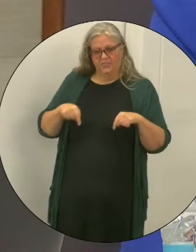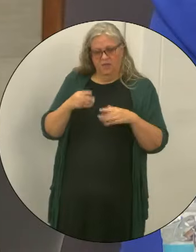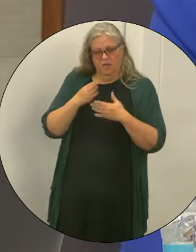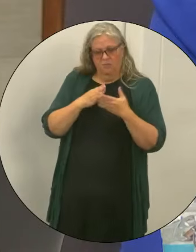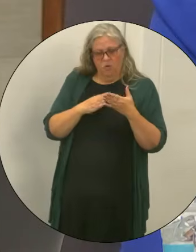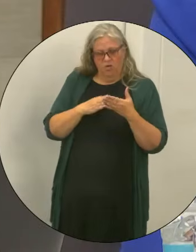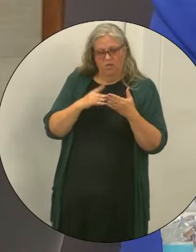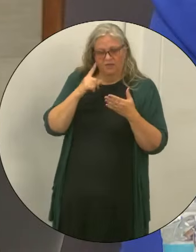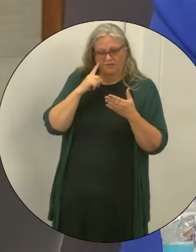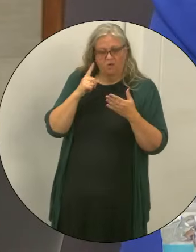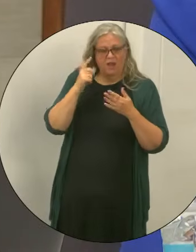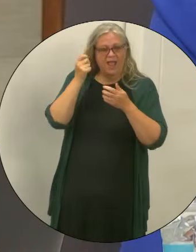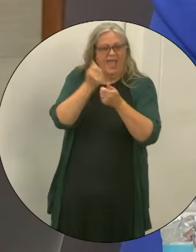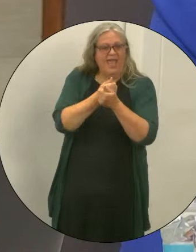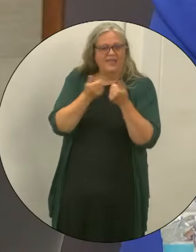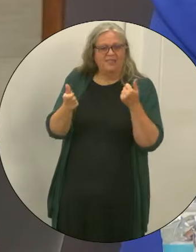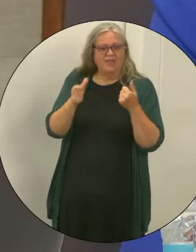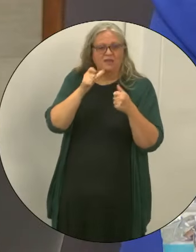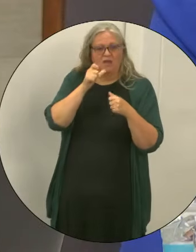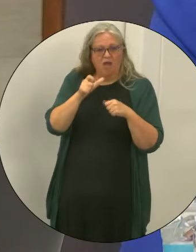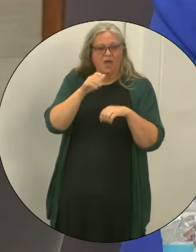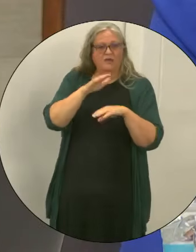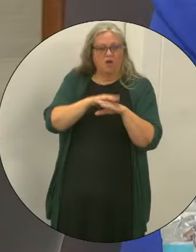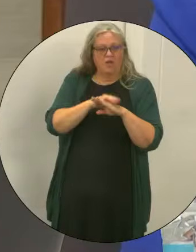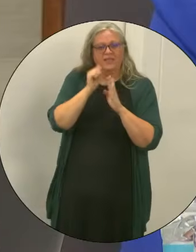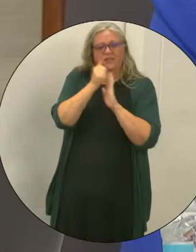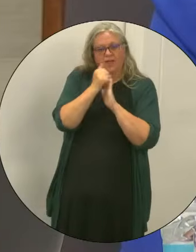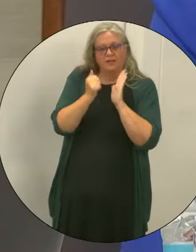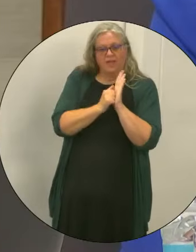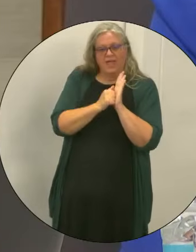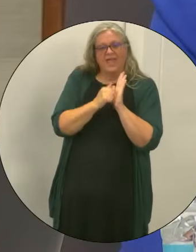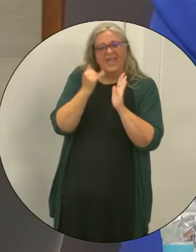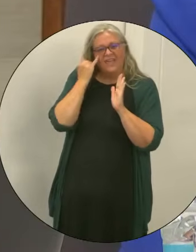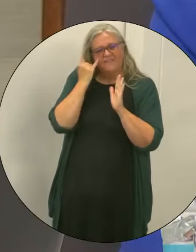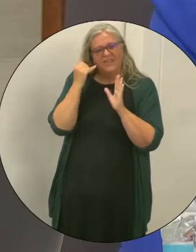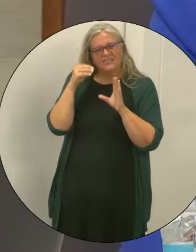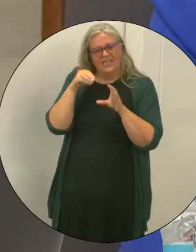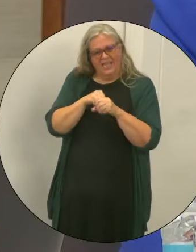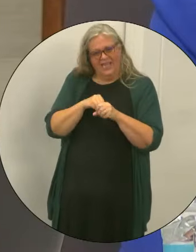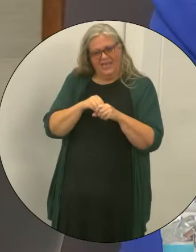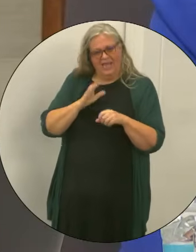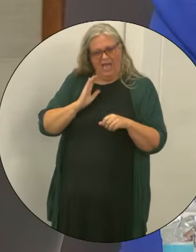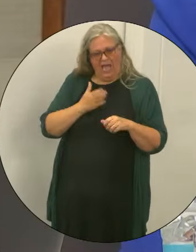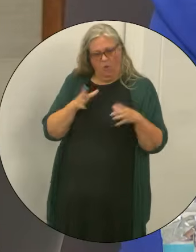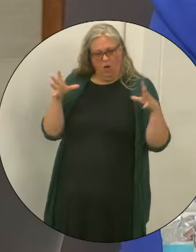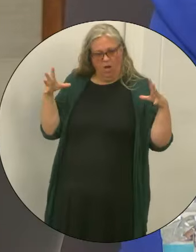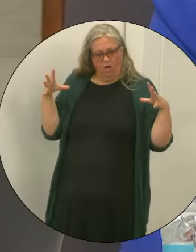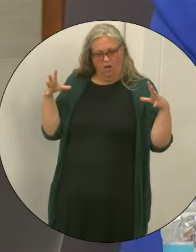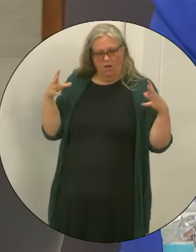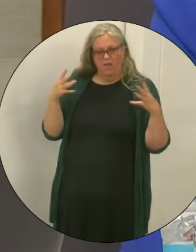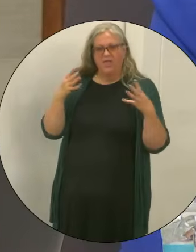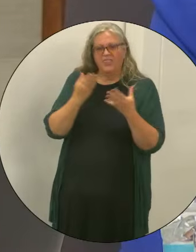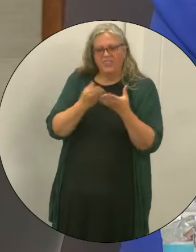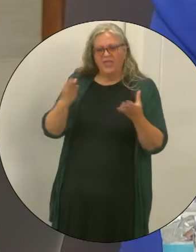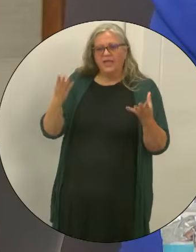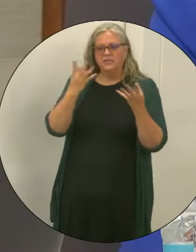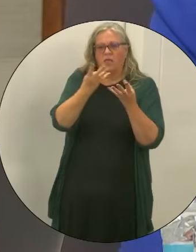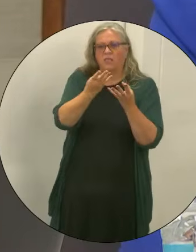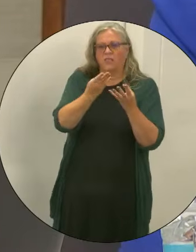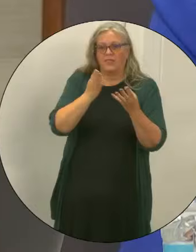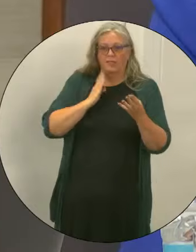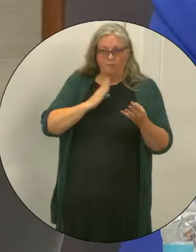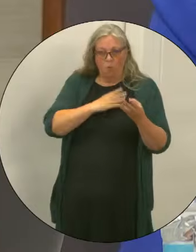is for anything that's not on the agenda, but preferably if it is within our jurisdiction, things that the board has any kind